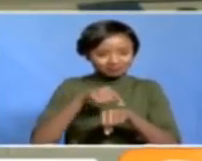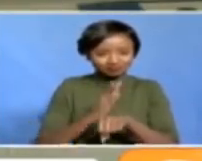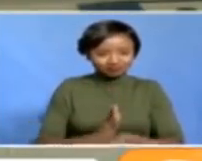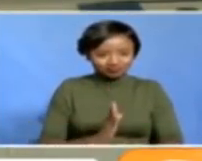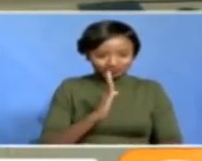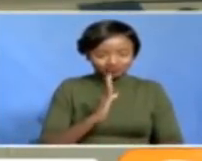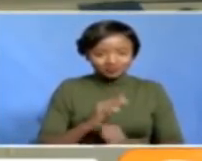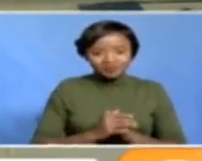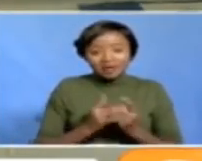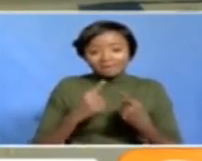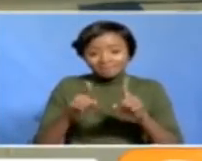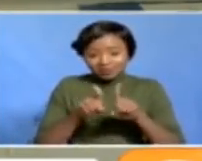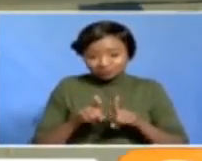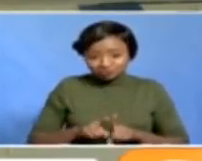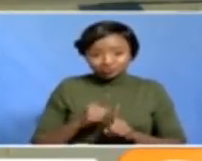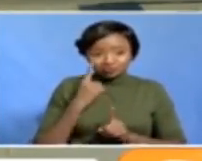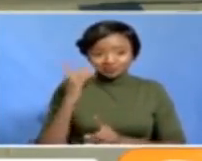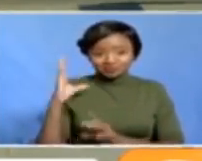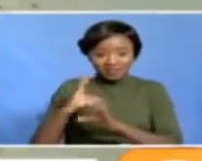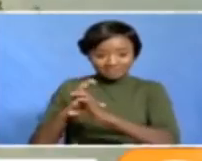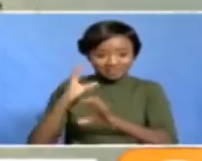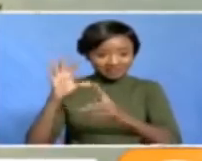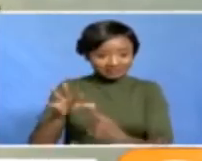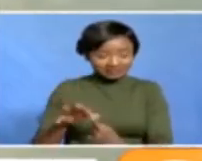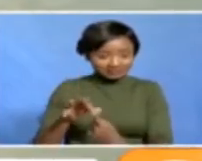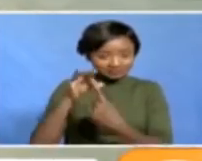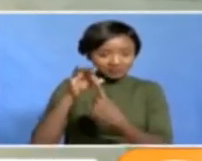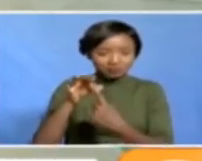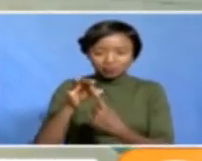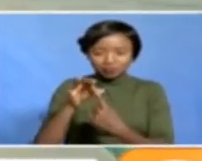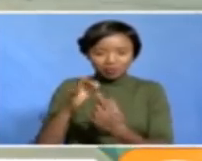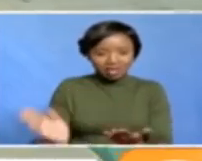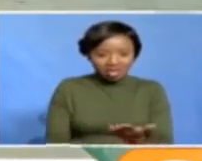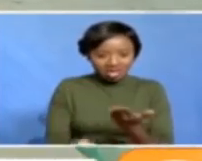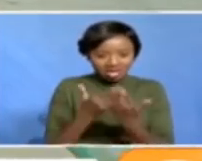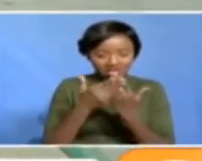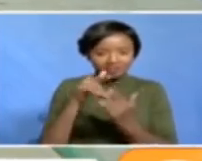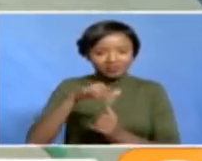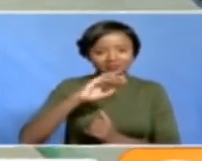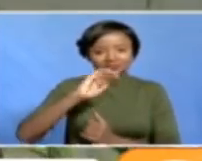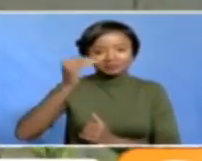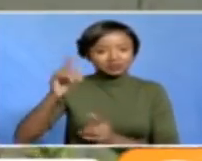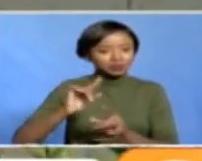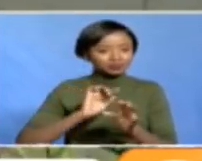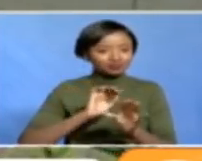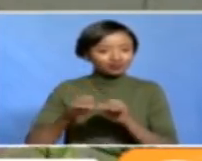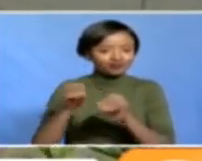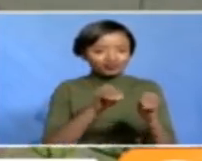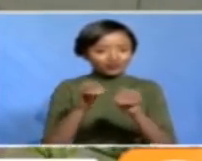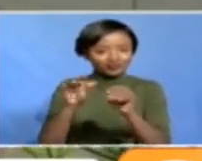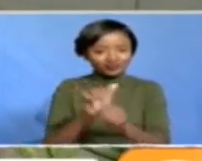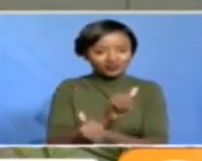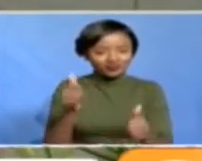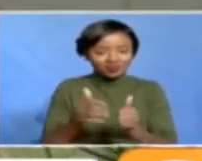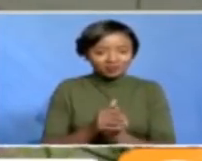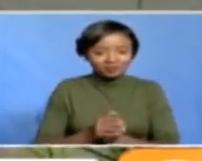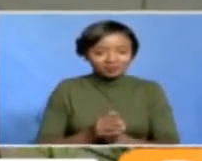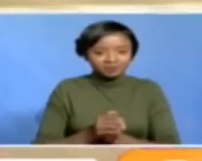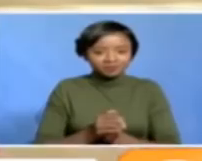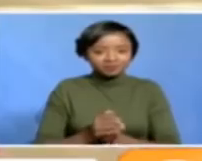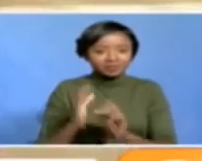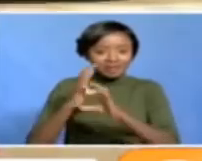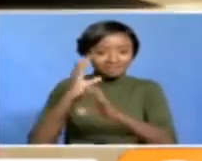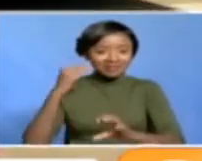anymore, thanks to these buses that are literally keeping the seaside city on the move. The buses